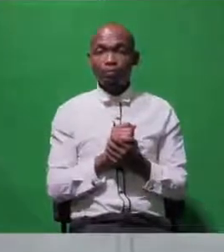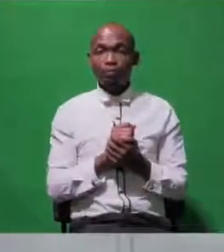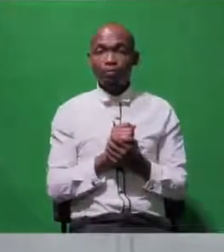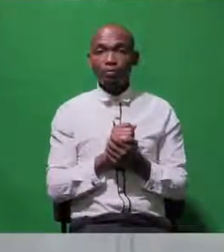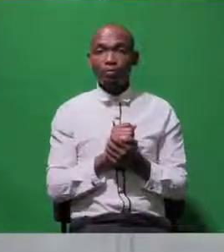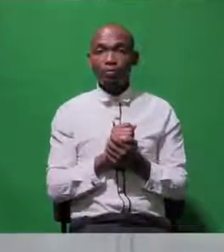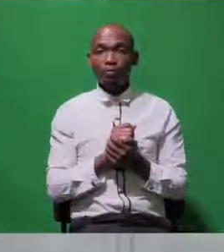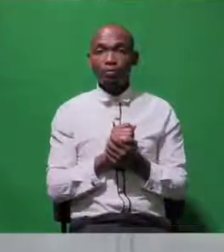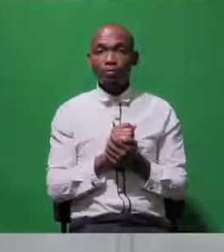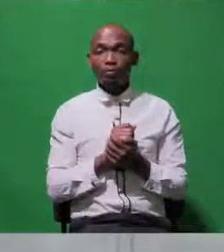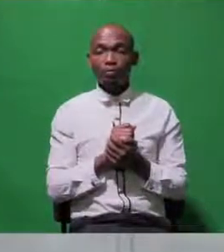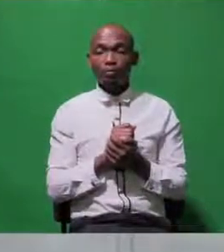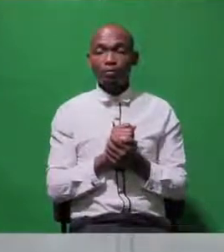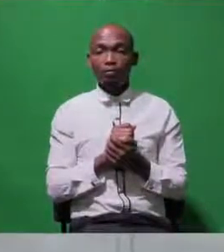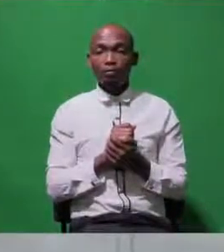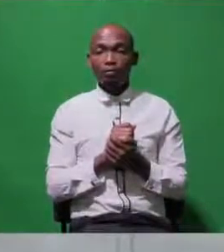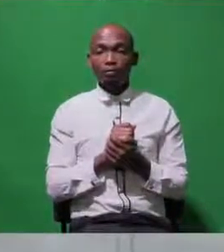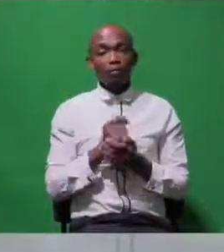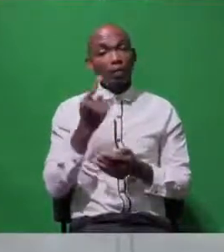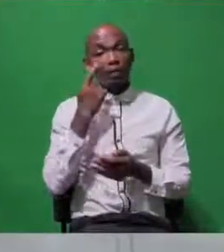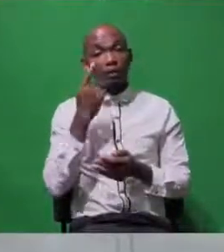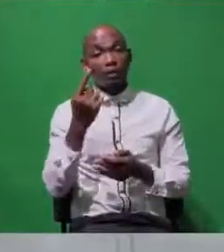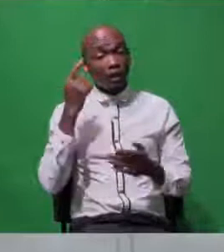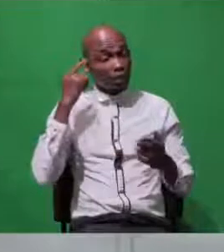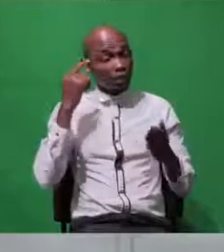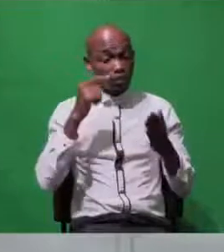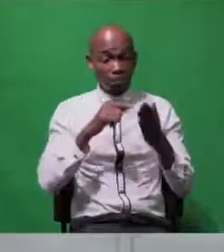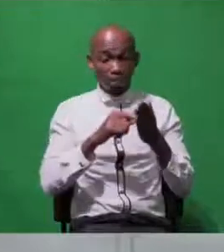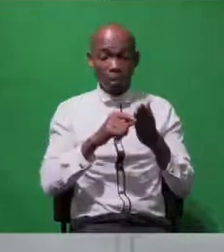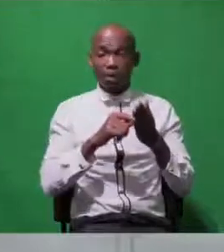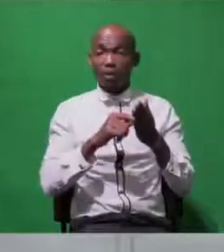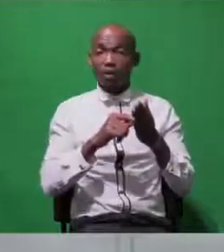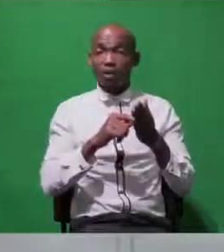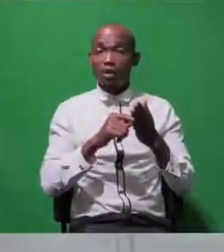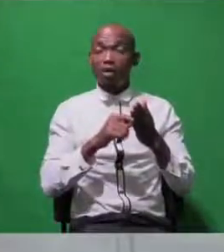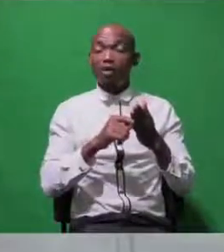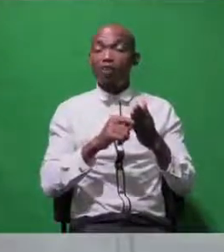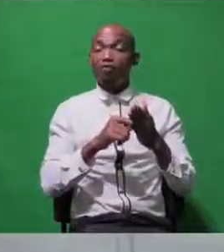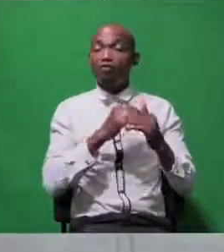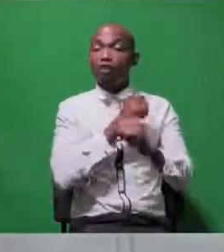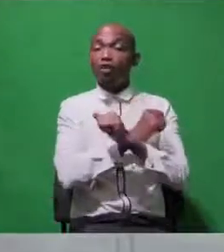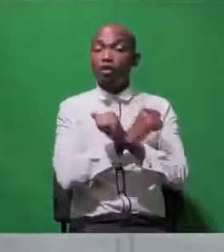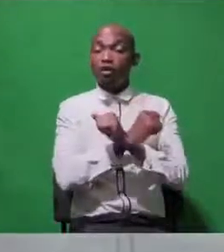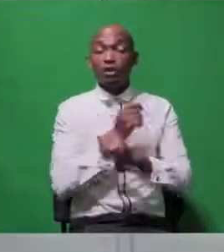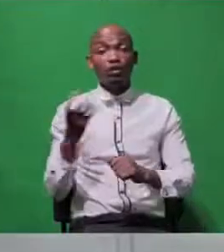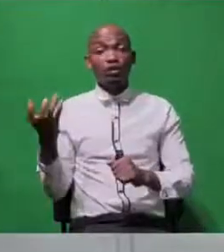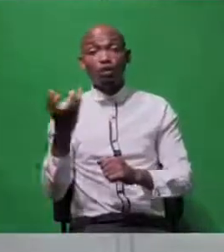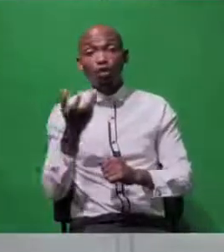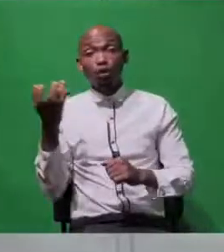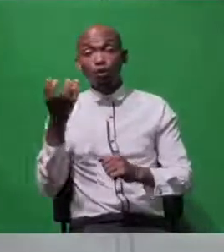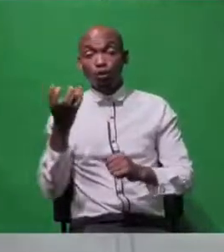Now let us see the meaning of colonial social